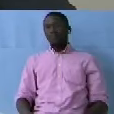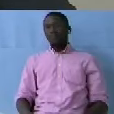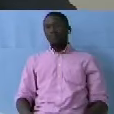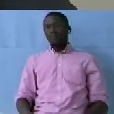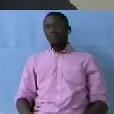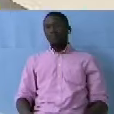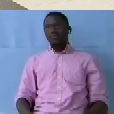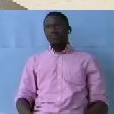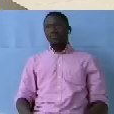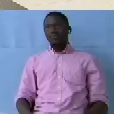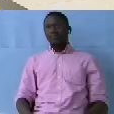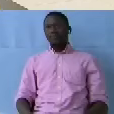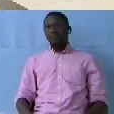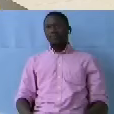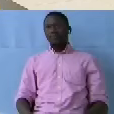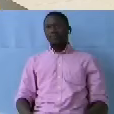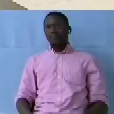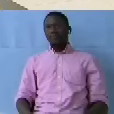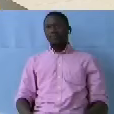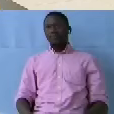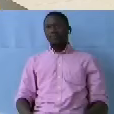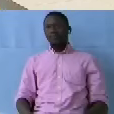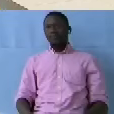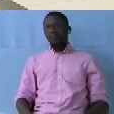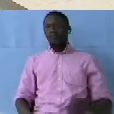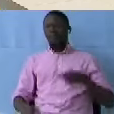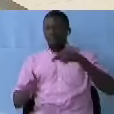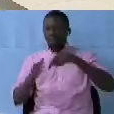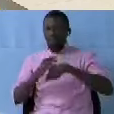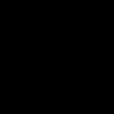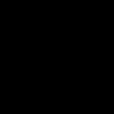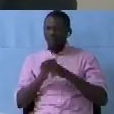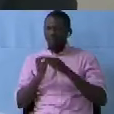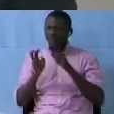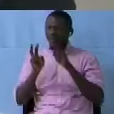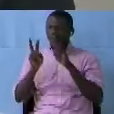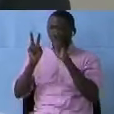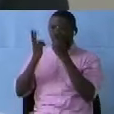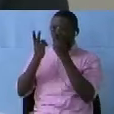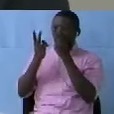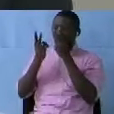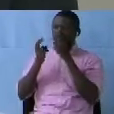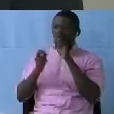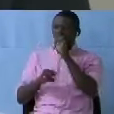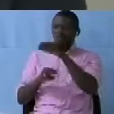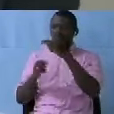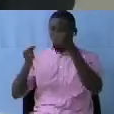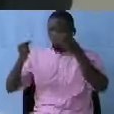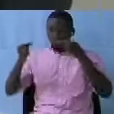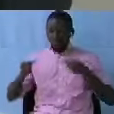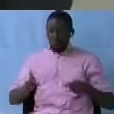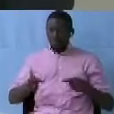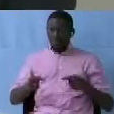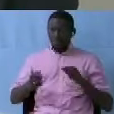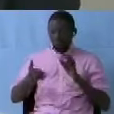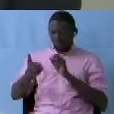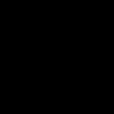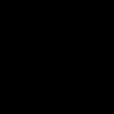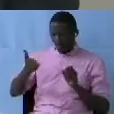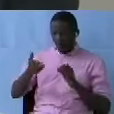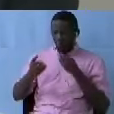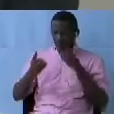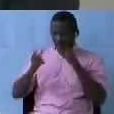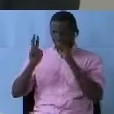fa la jafe-jafe bi di ñëw. In paragraph 21 of your statement, said as follows. Sa kaddu yi